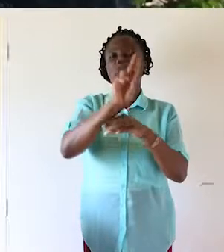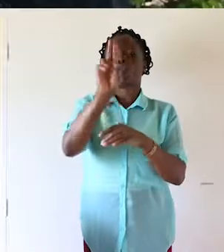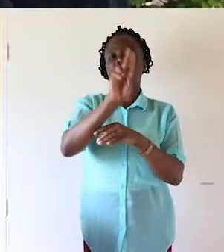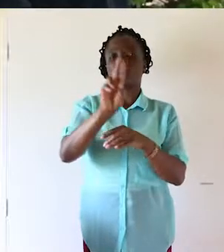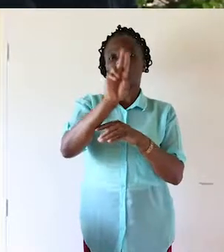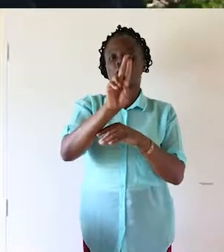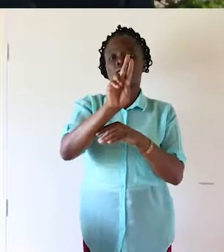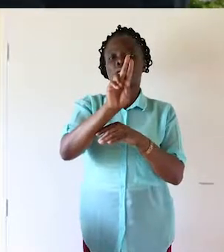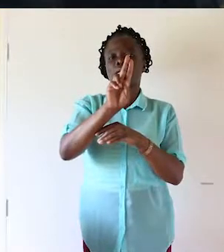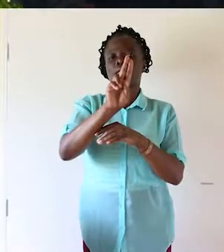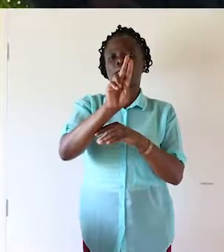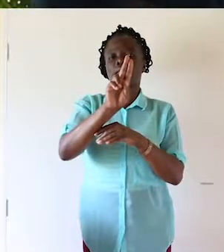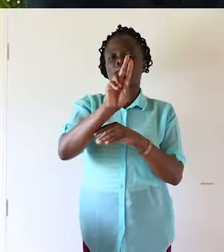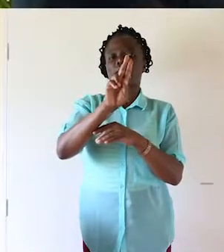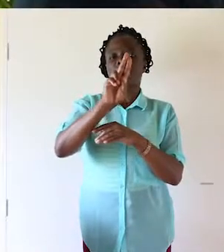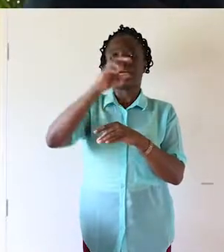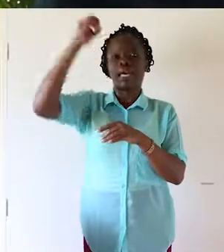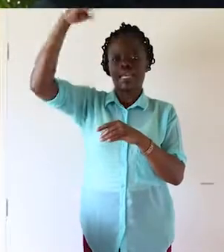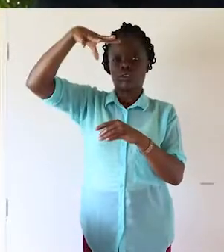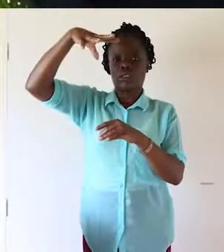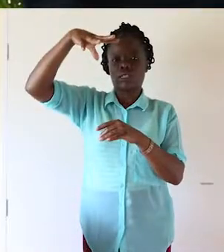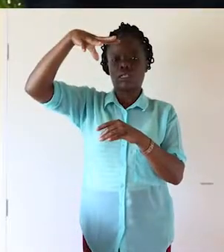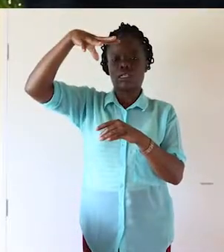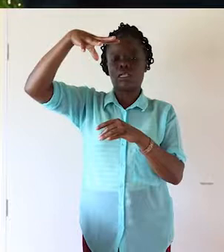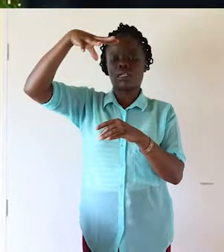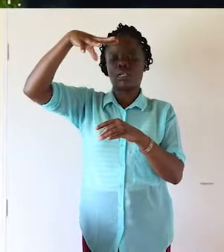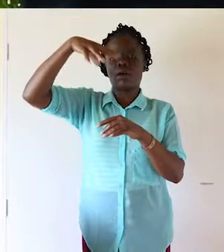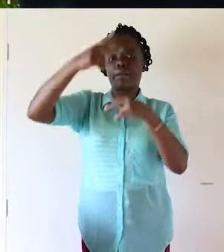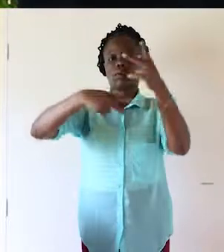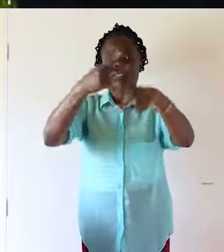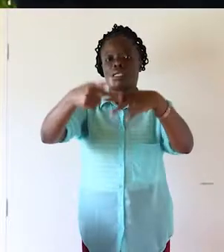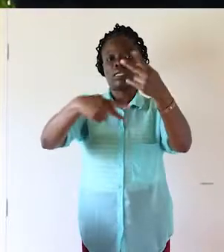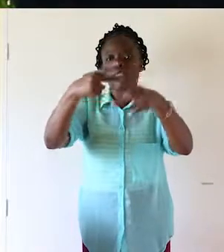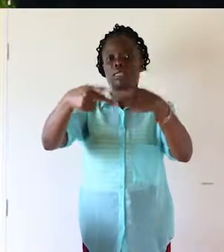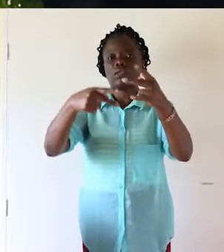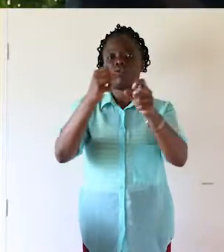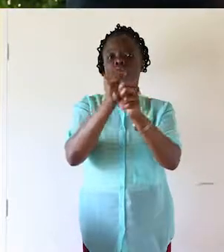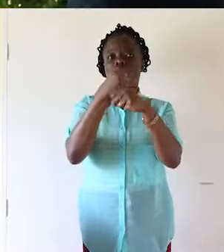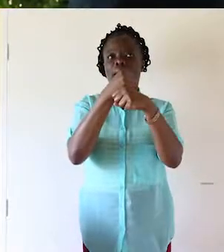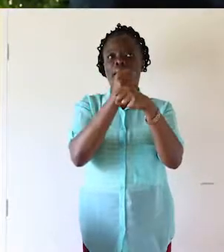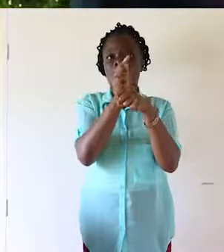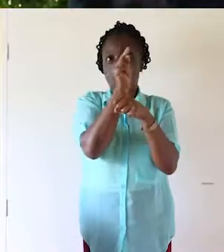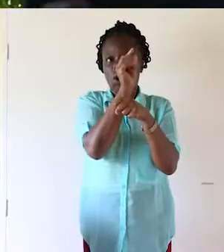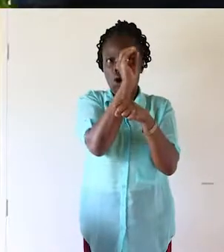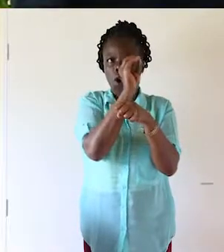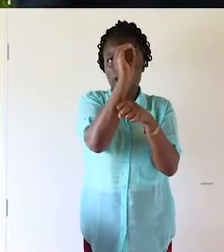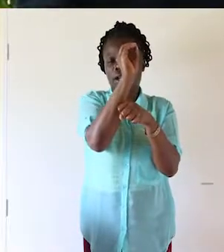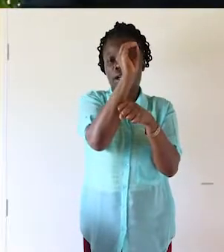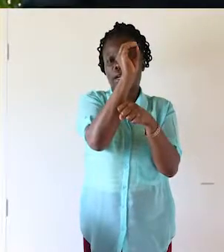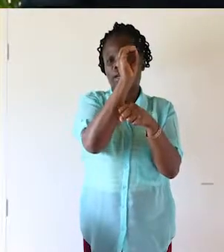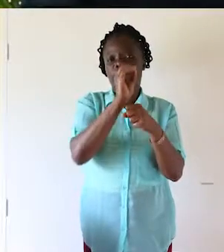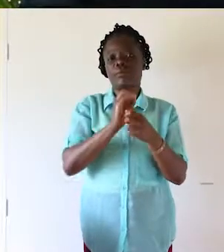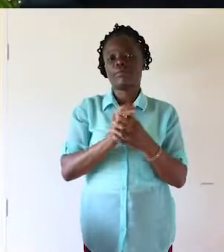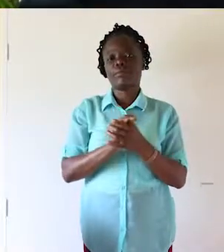use the electric arc welding process to make the holes. No.